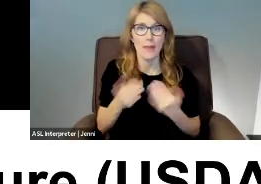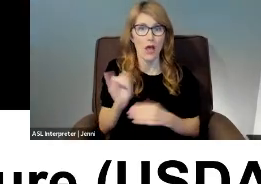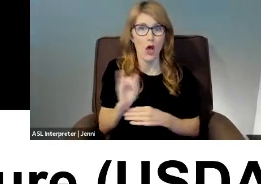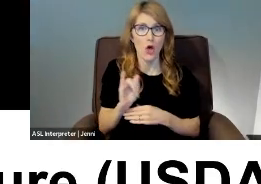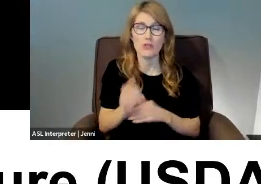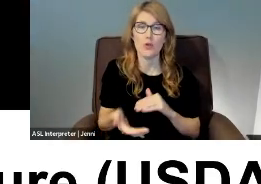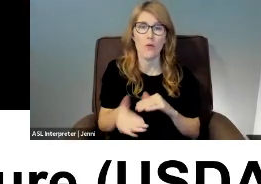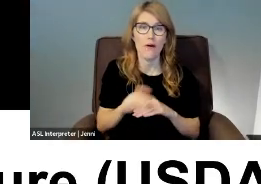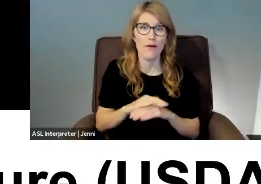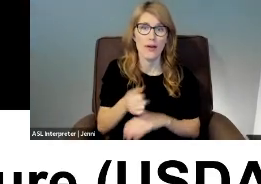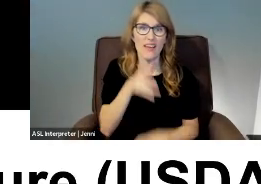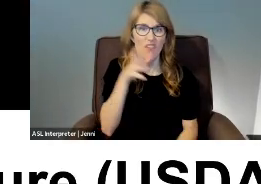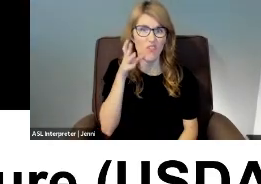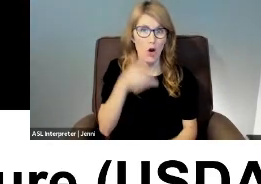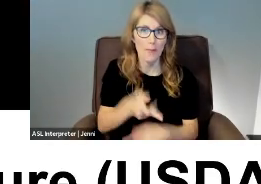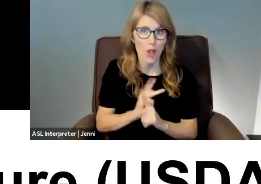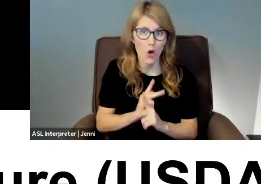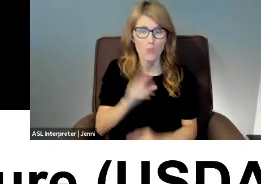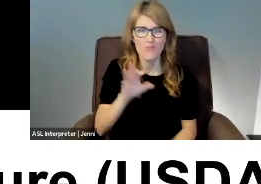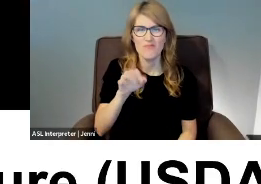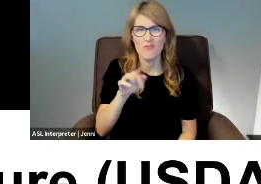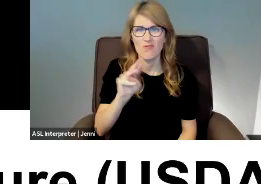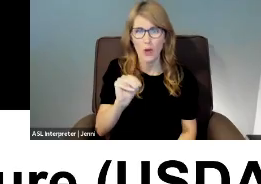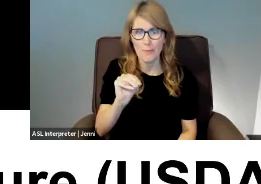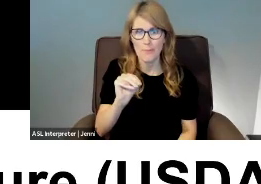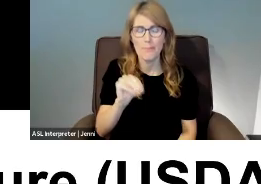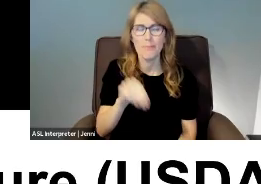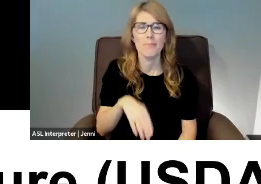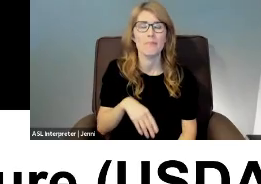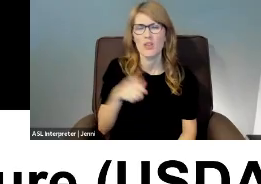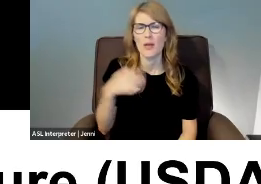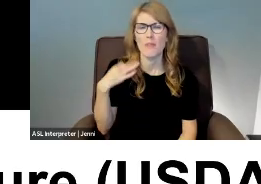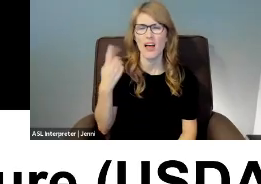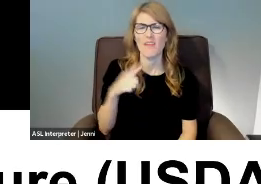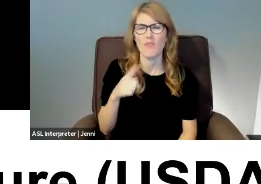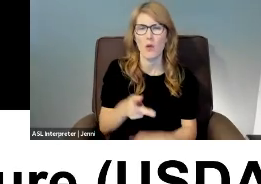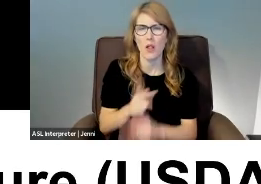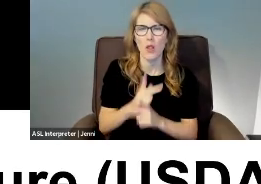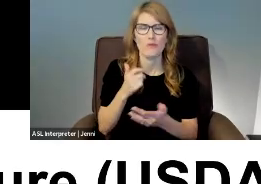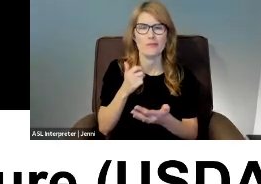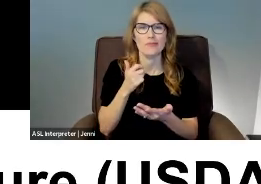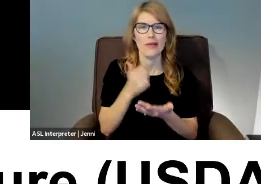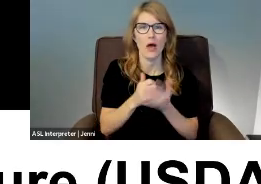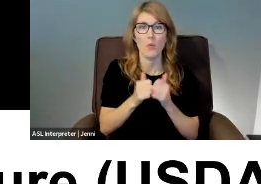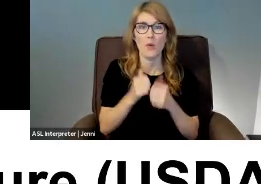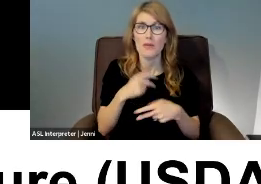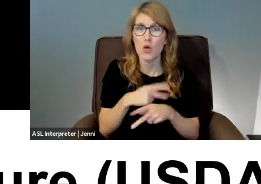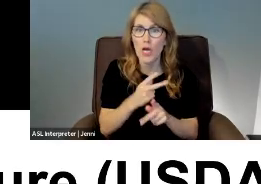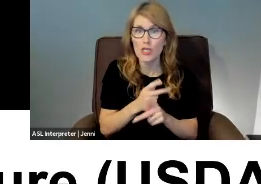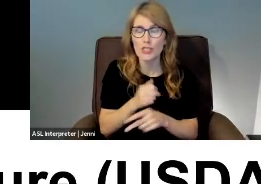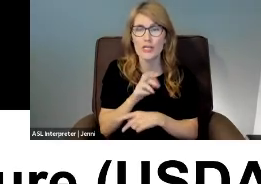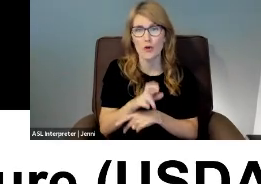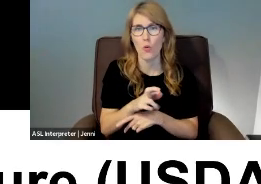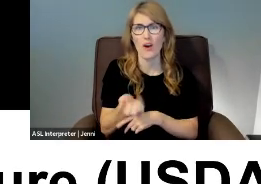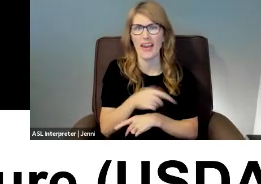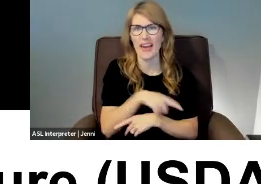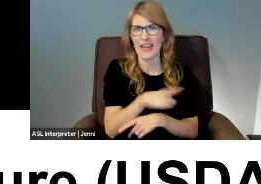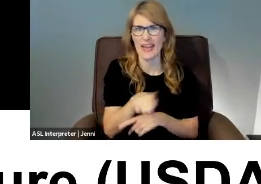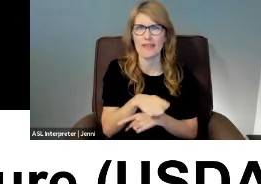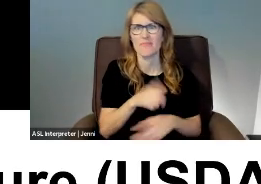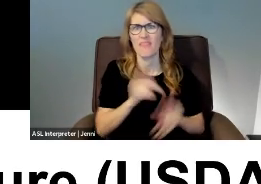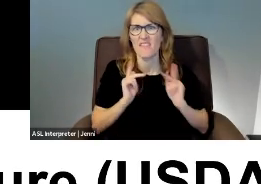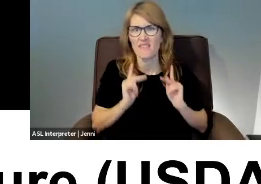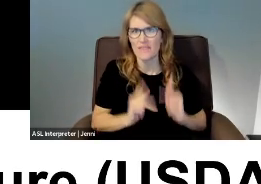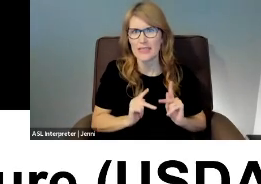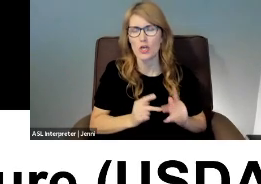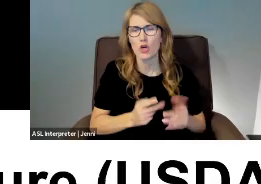farm loans where you can apply for loans to help with production or physical losses and aid